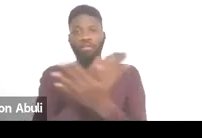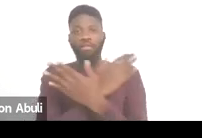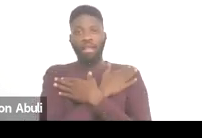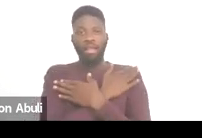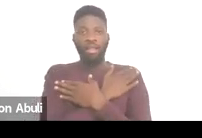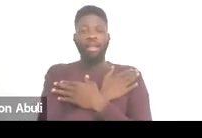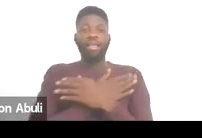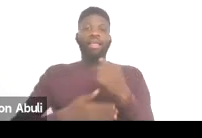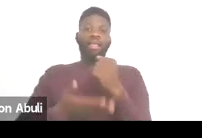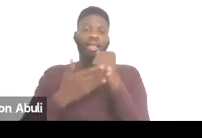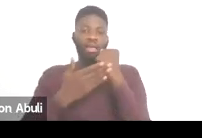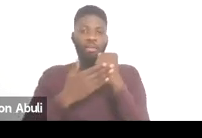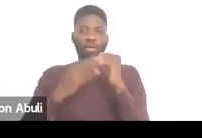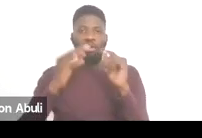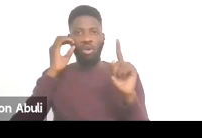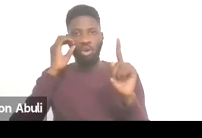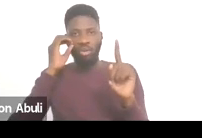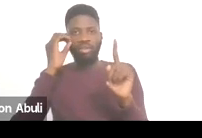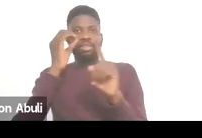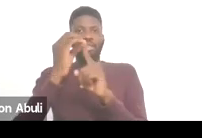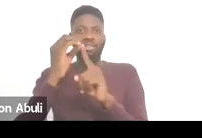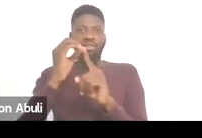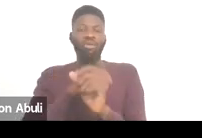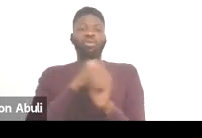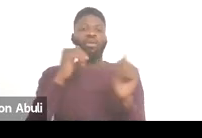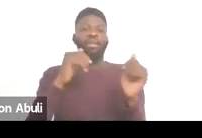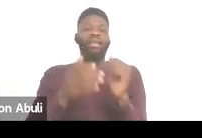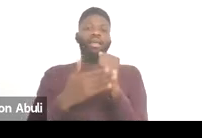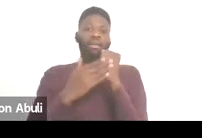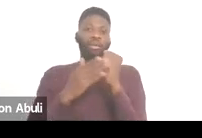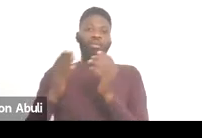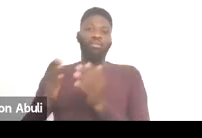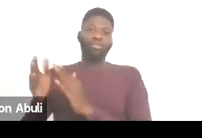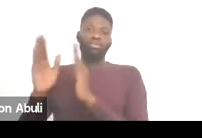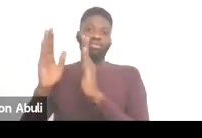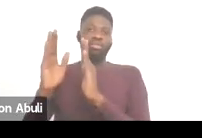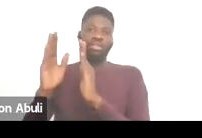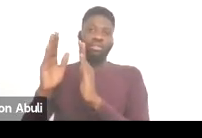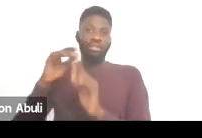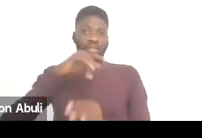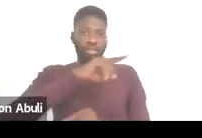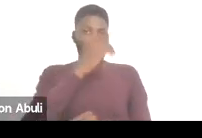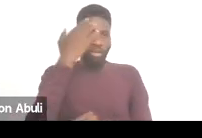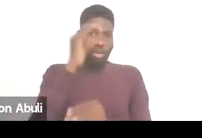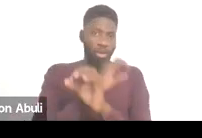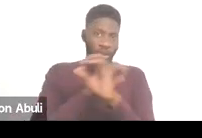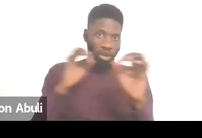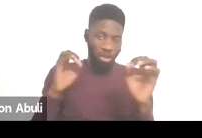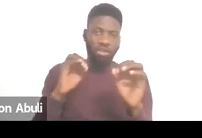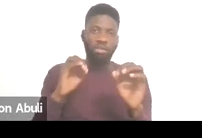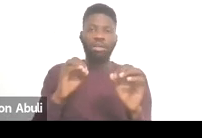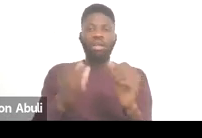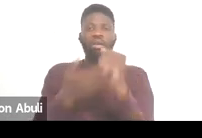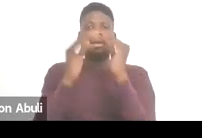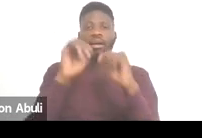They also help you to get opportunities that you are not aware of. They are in situations, your friends and family are